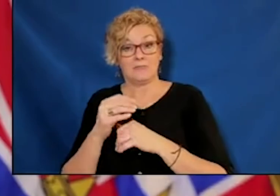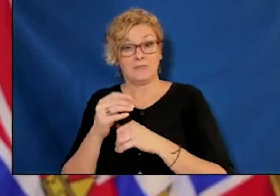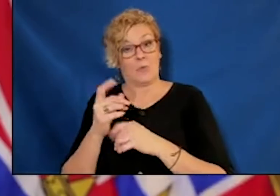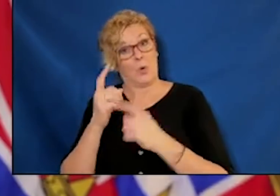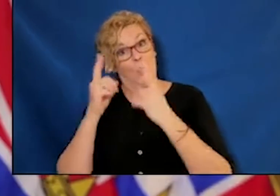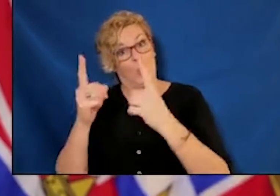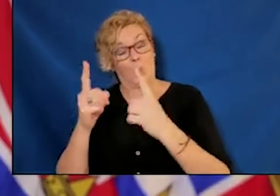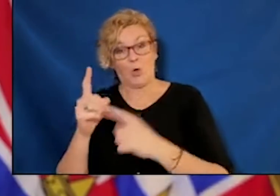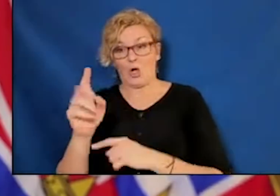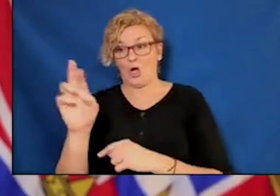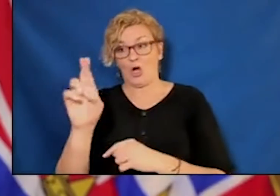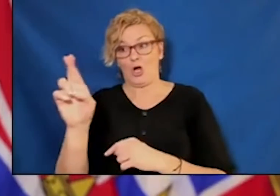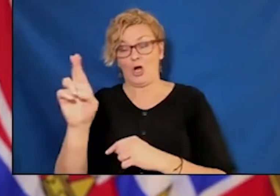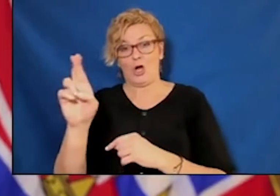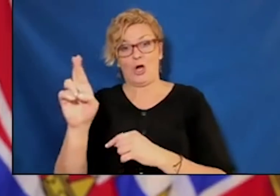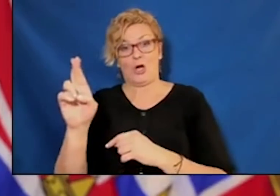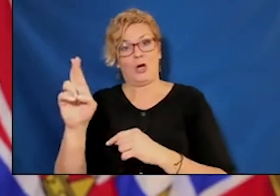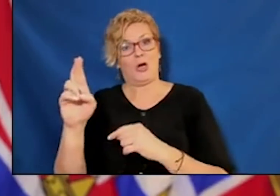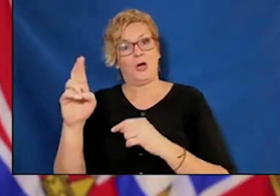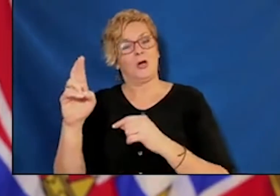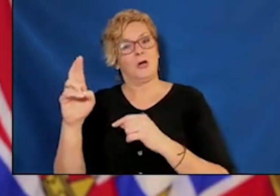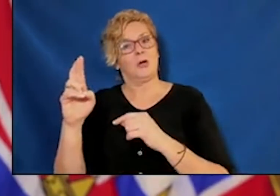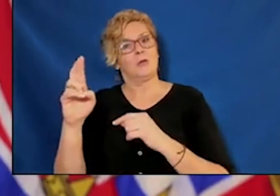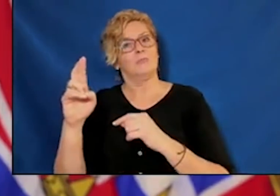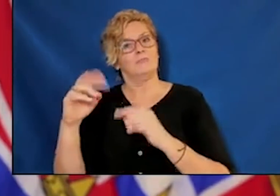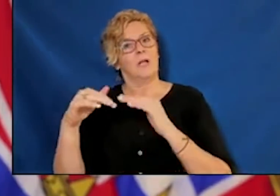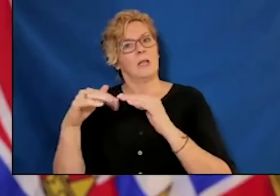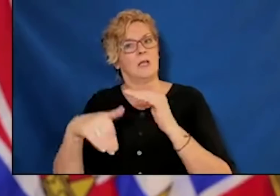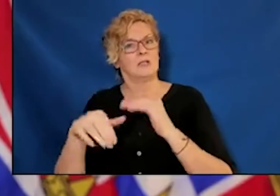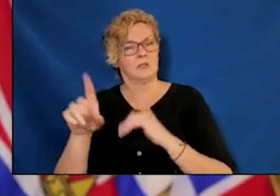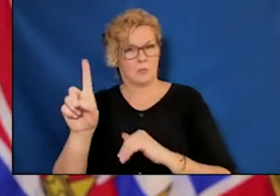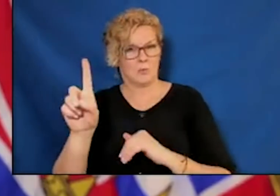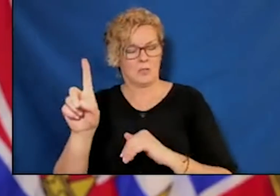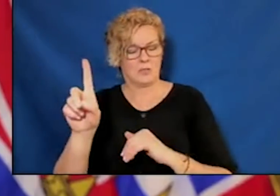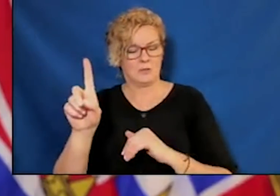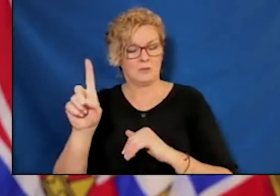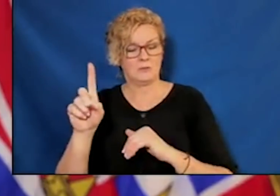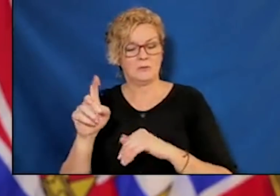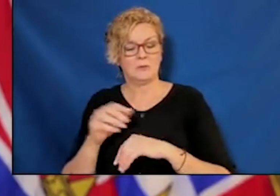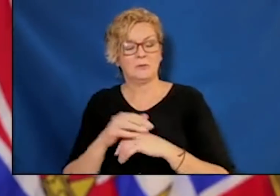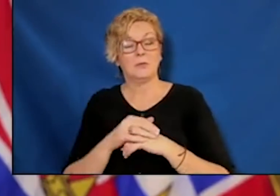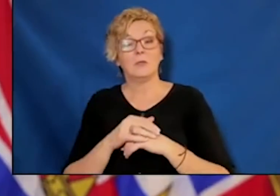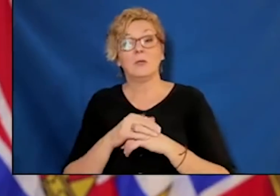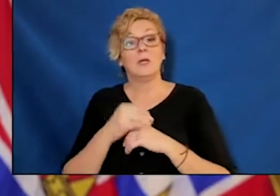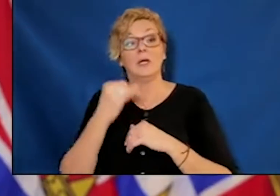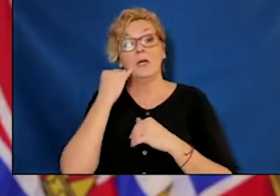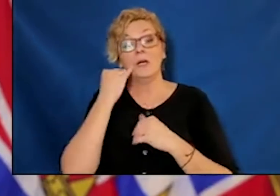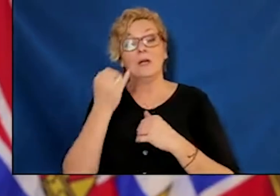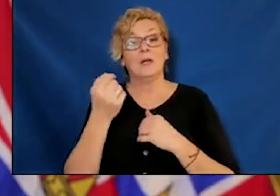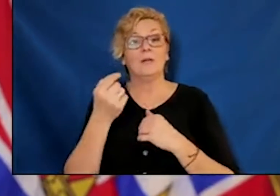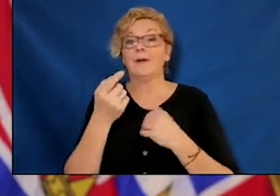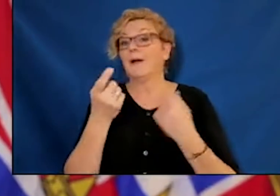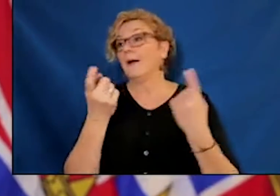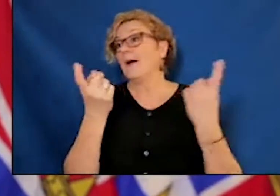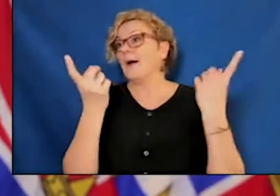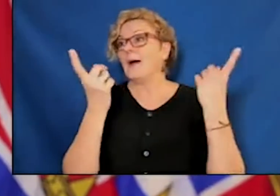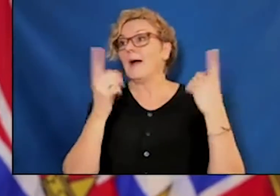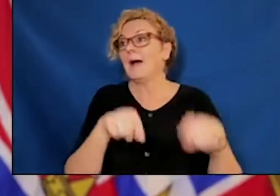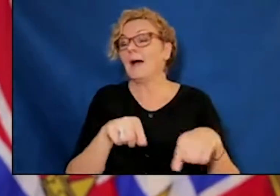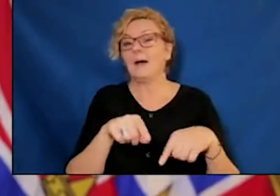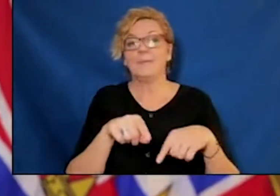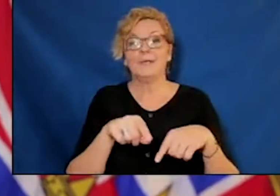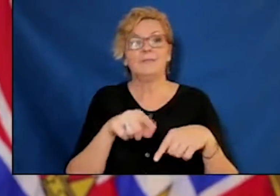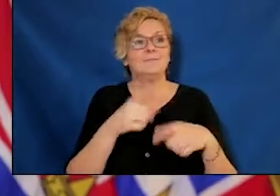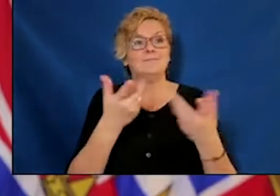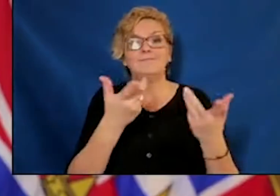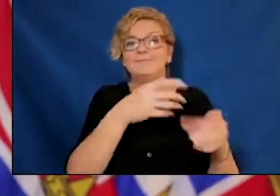super spreader events if they're in the right situation where you happen to have an ill person and a bunch of people who are not protected in an